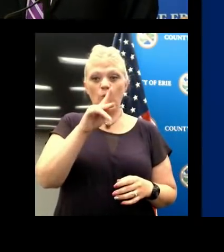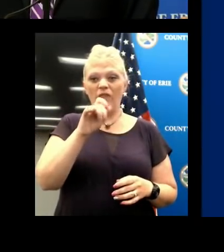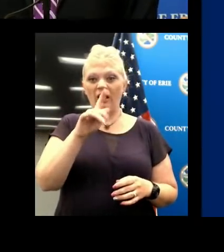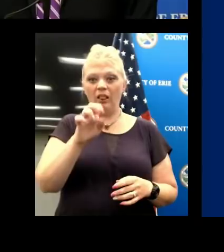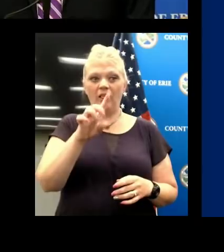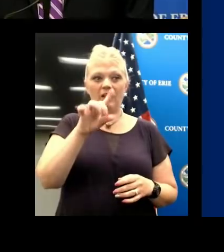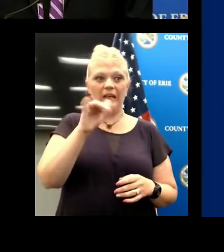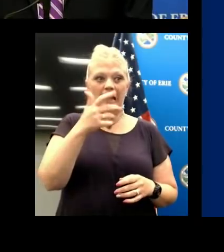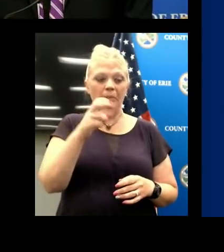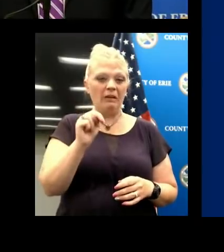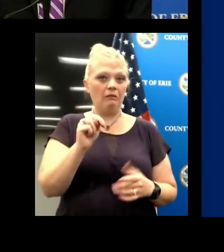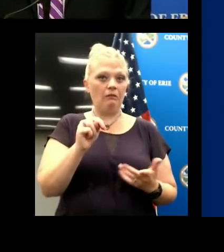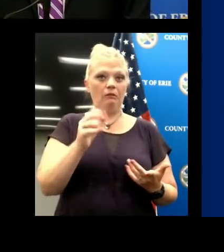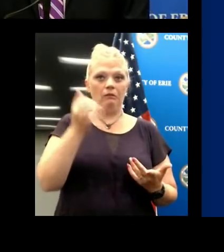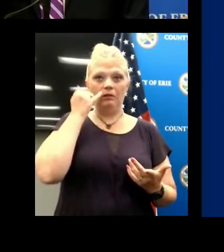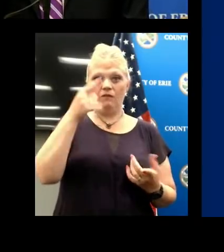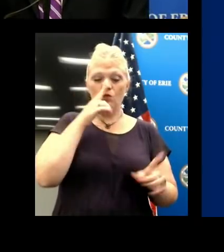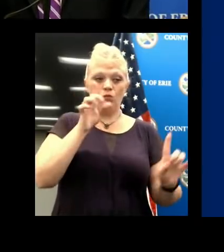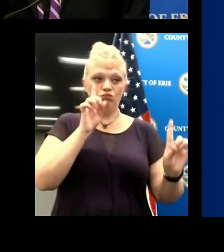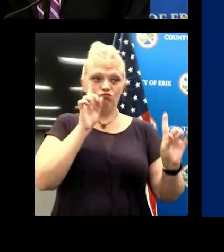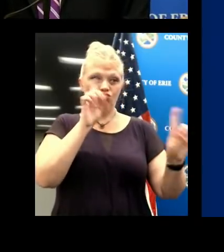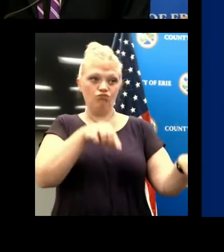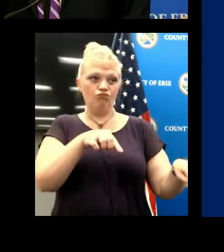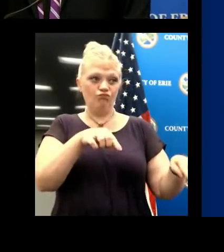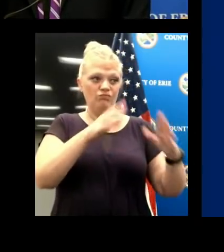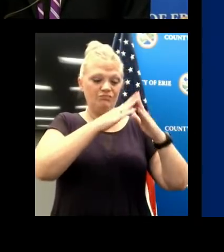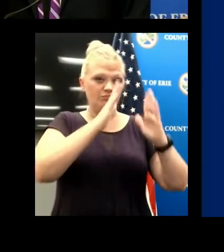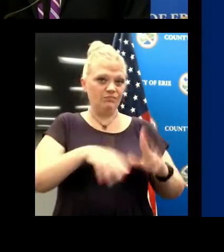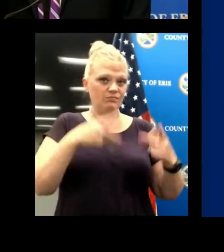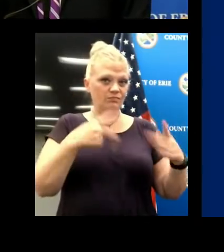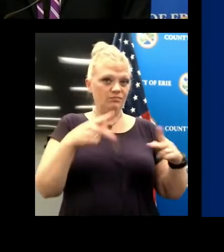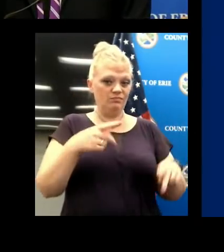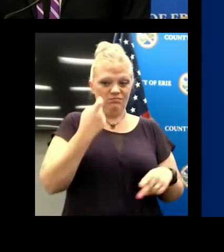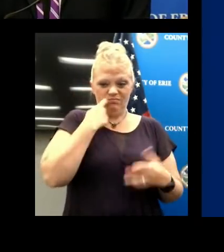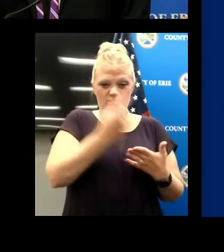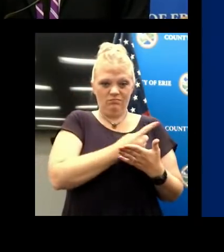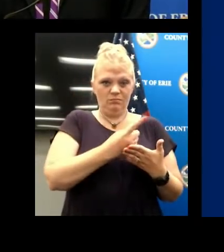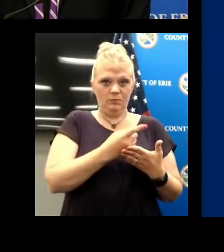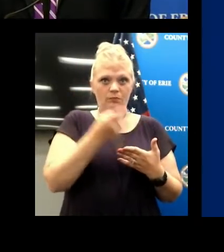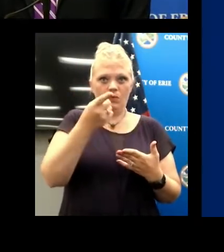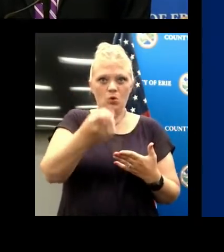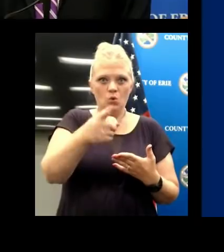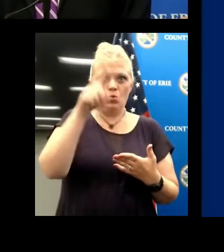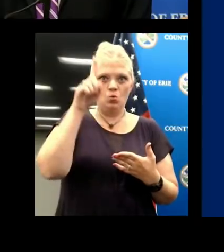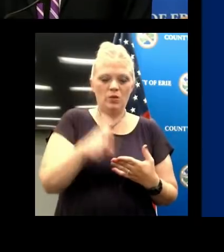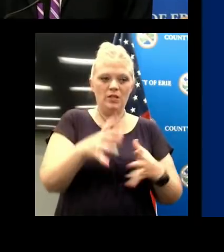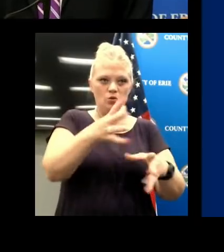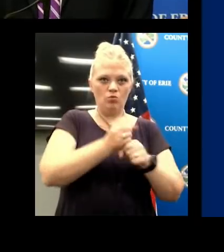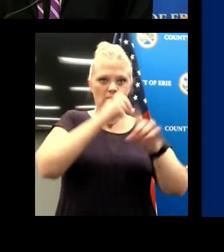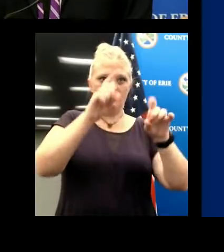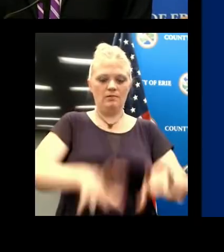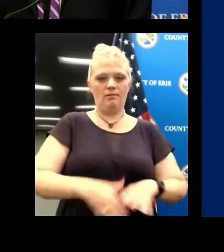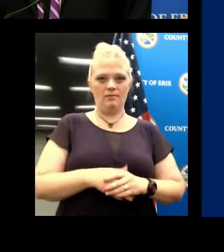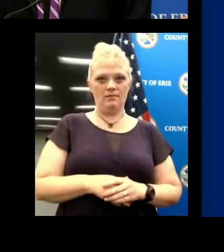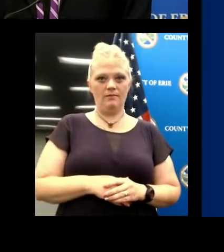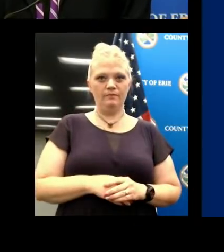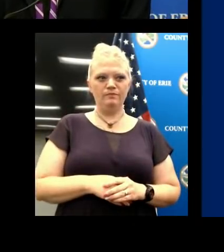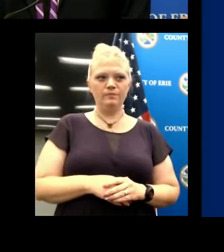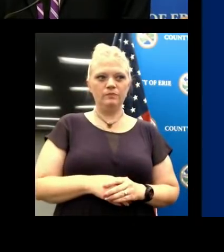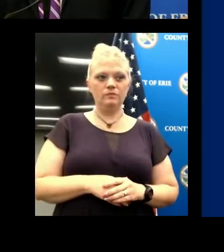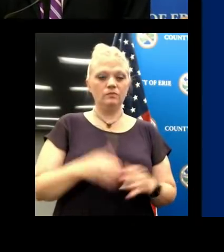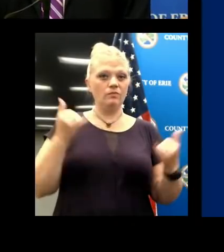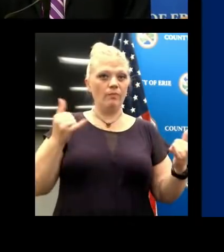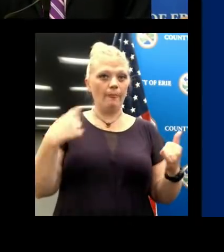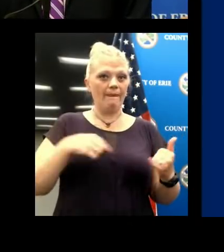Damon, if you attended a house party in the last week, you should get tested, because what we are